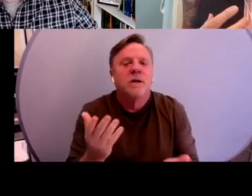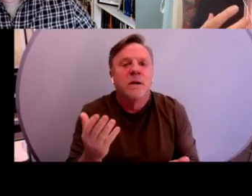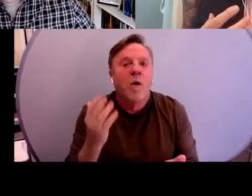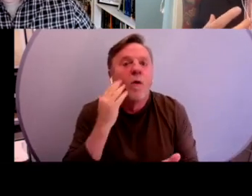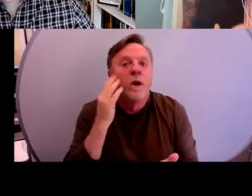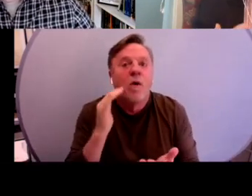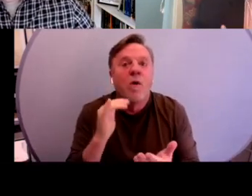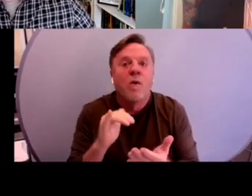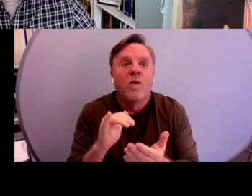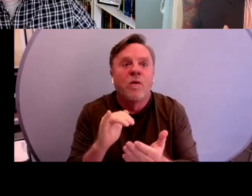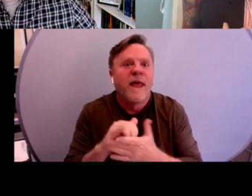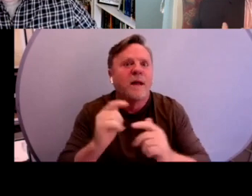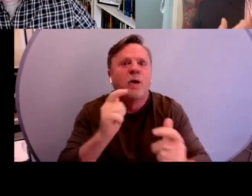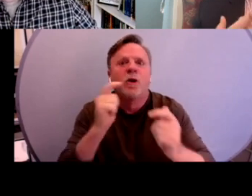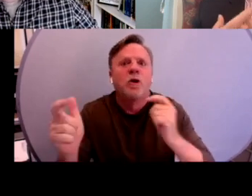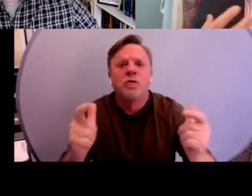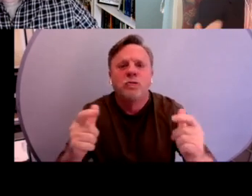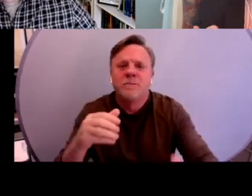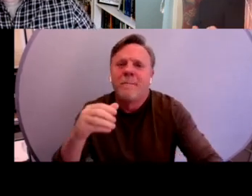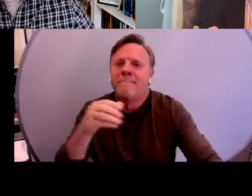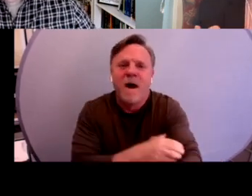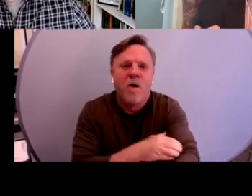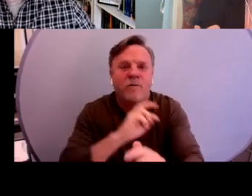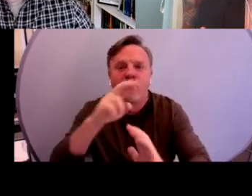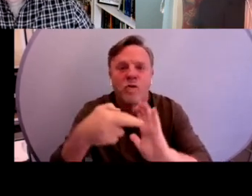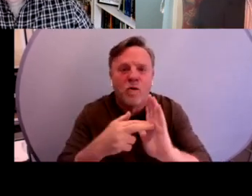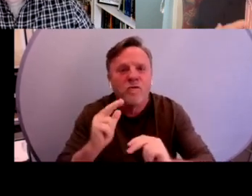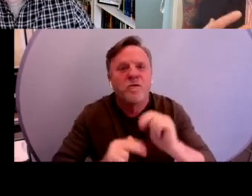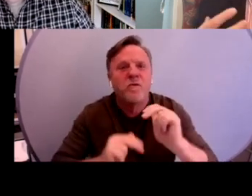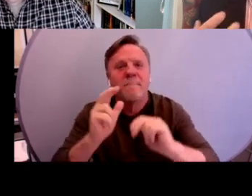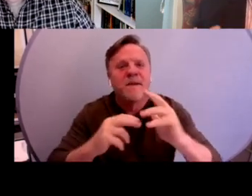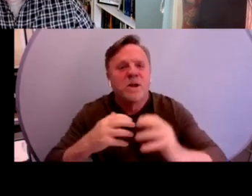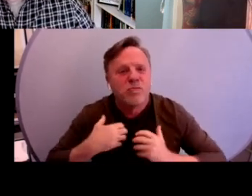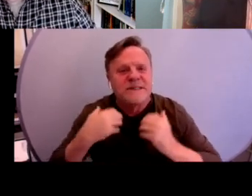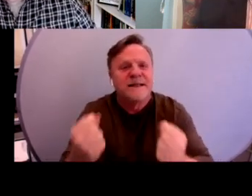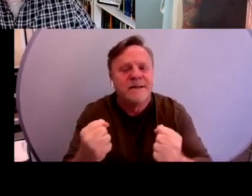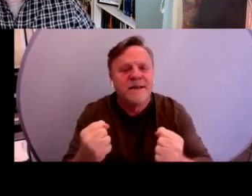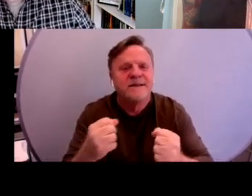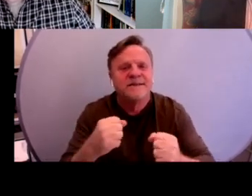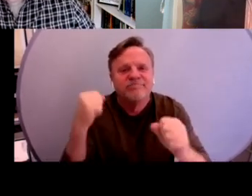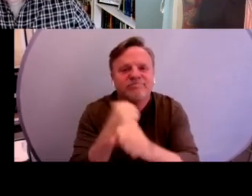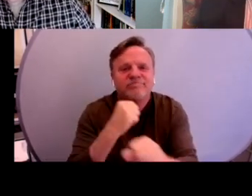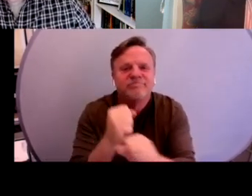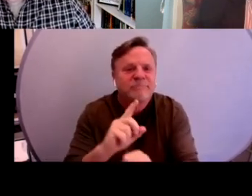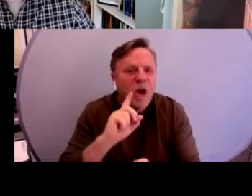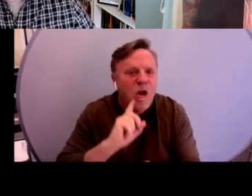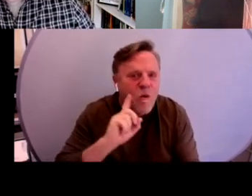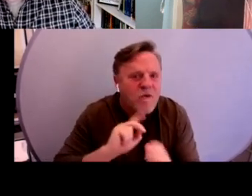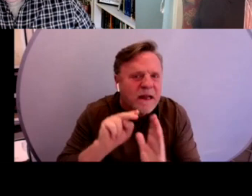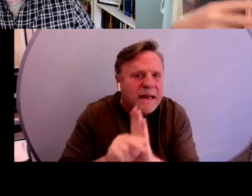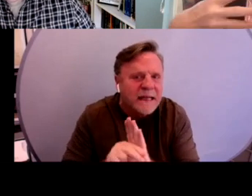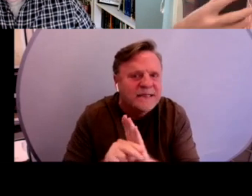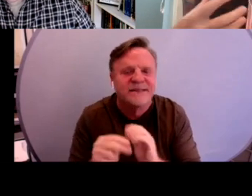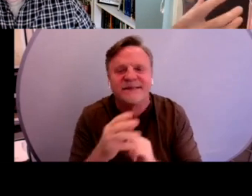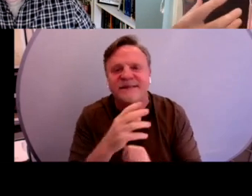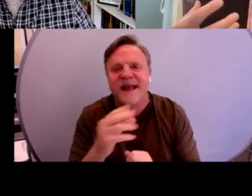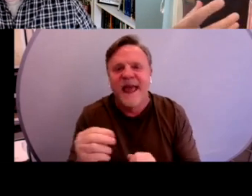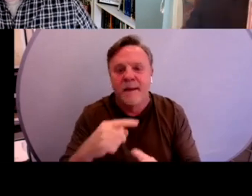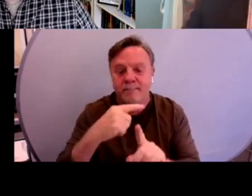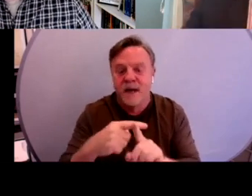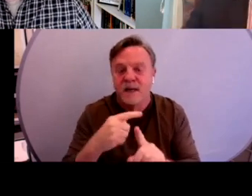a huge, powerful role in building resilience, in combating loneliness, and positive